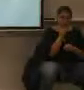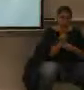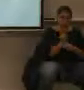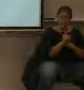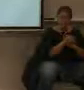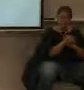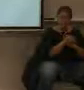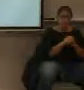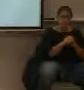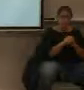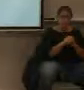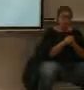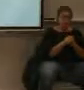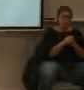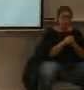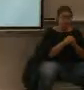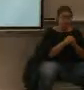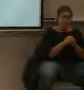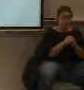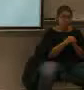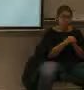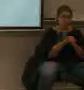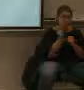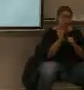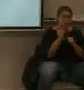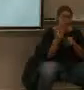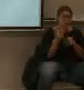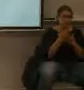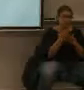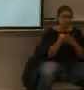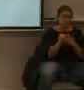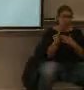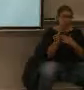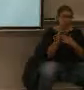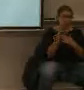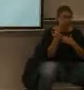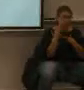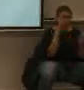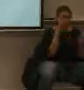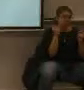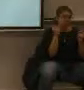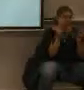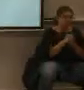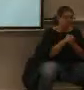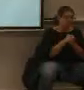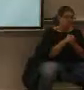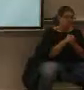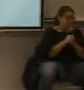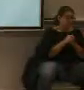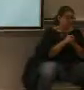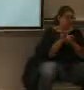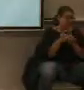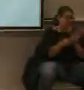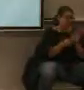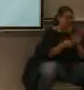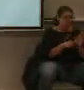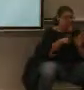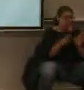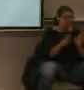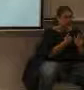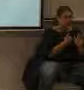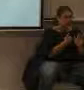middle of an Arctic lake. So there's some other things that have been surprised and sort of demonstrate